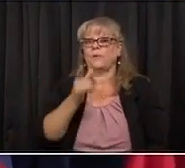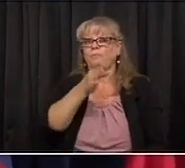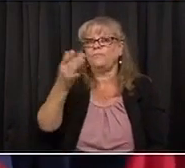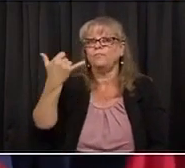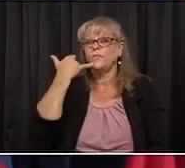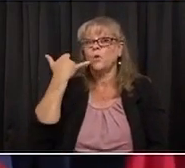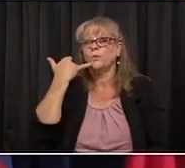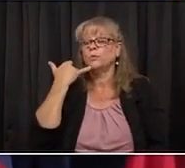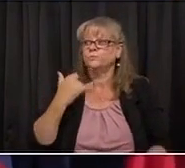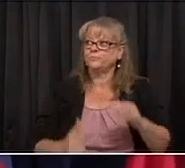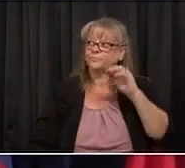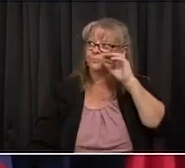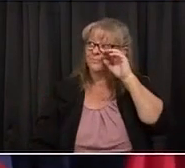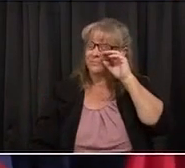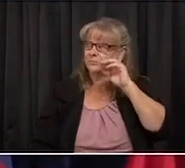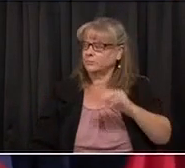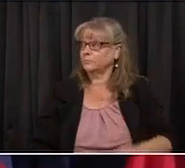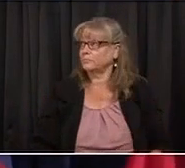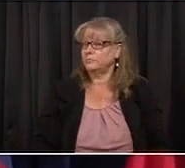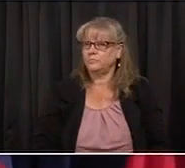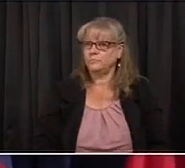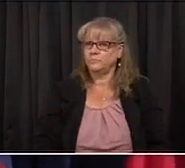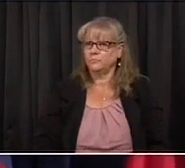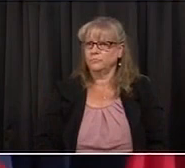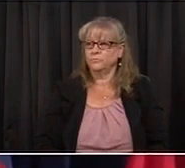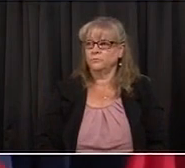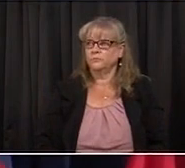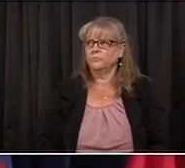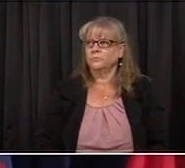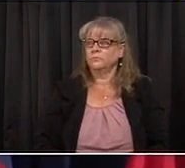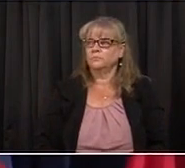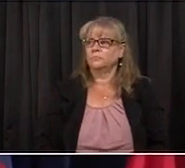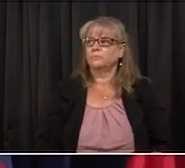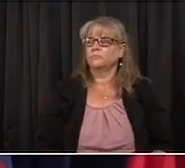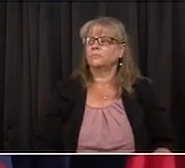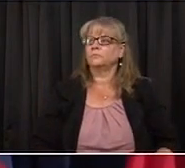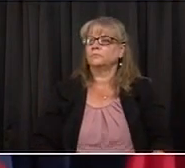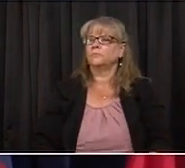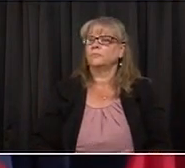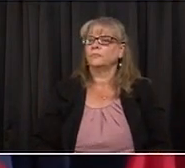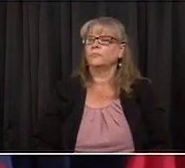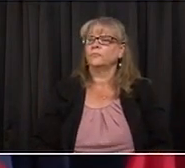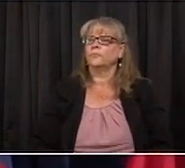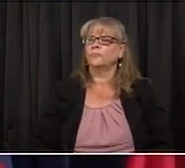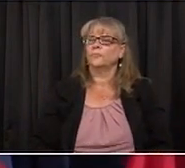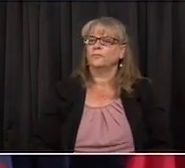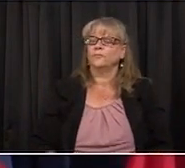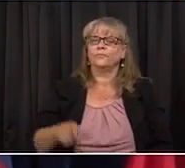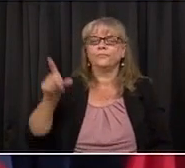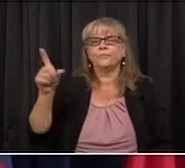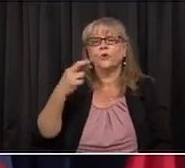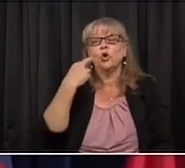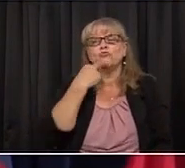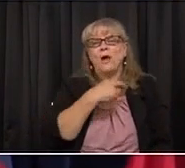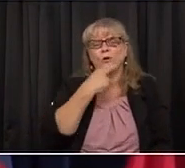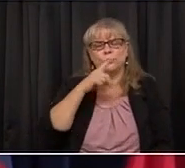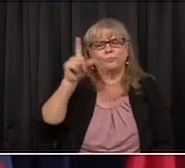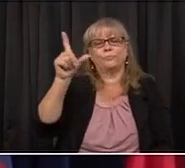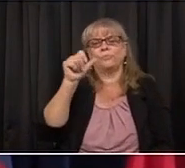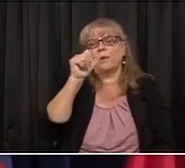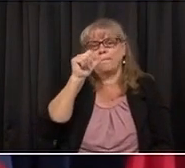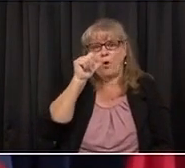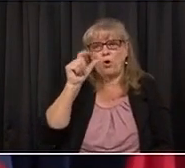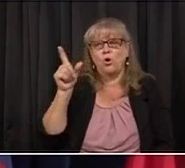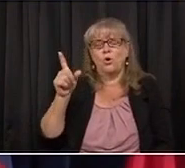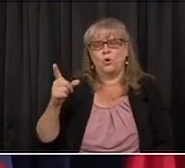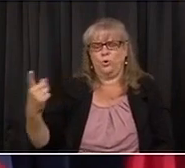Yes? Yeah, so Governor, the restaurants and bars here in Colorado have filed a complaint and asked